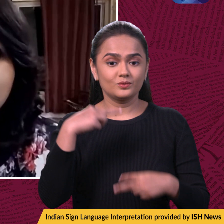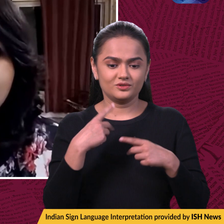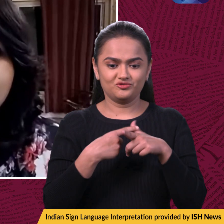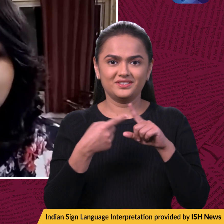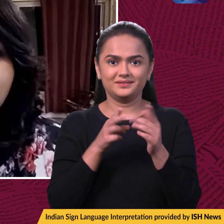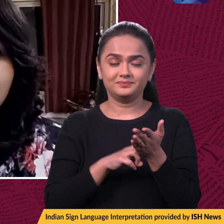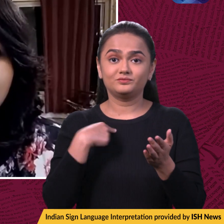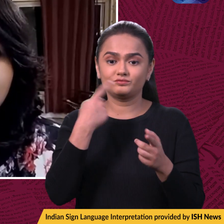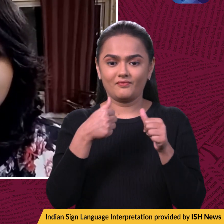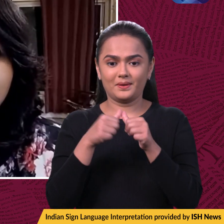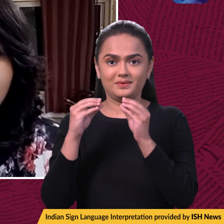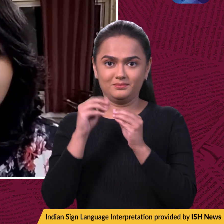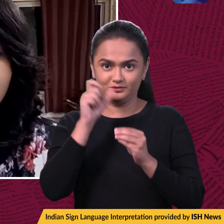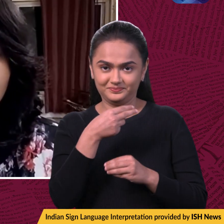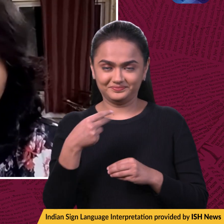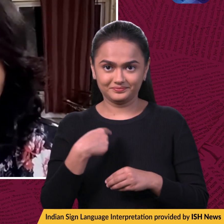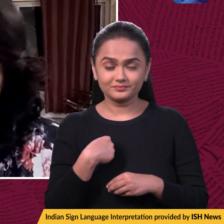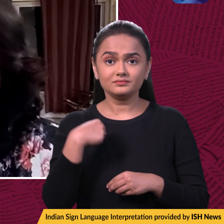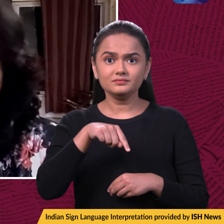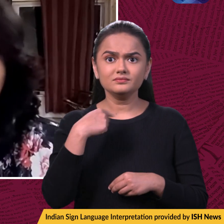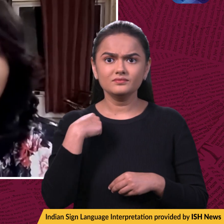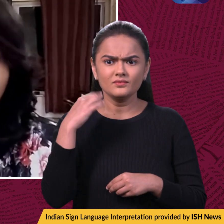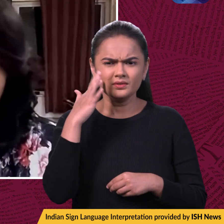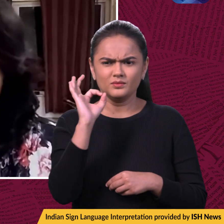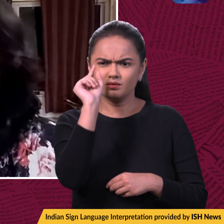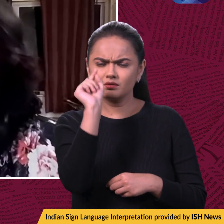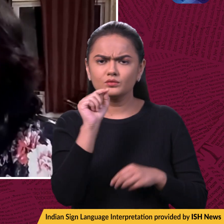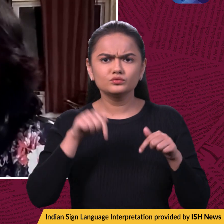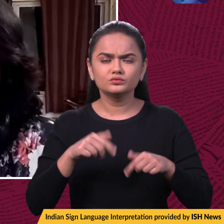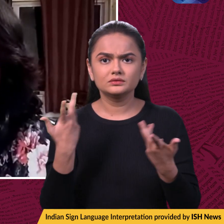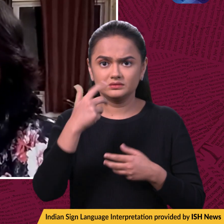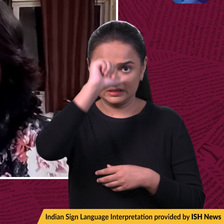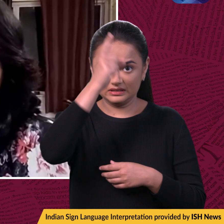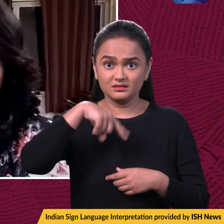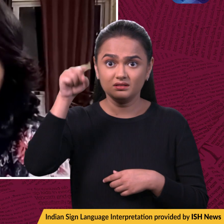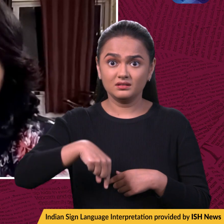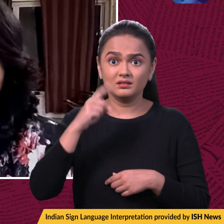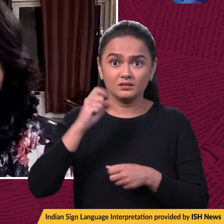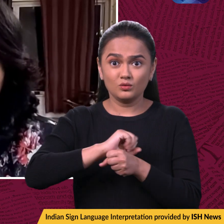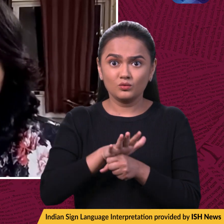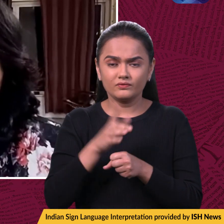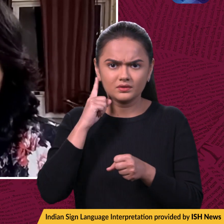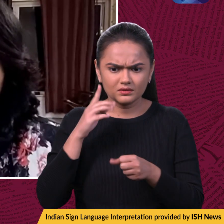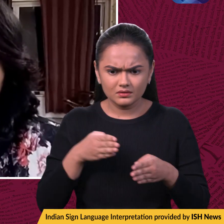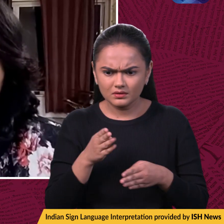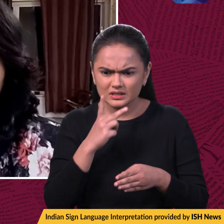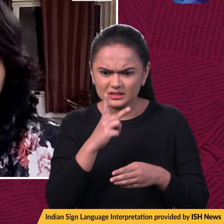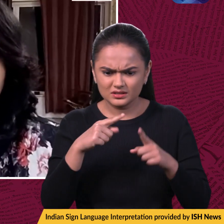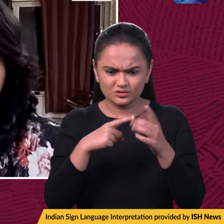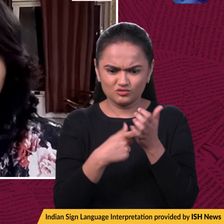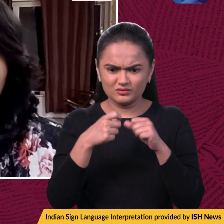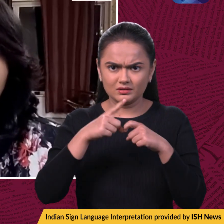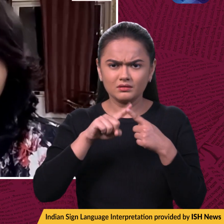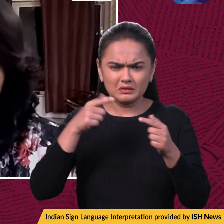Hi, you're watching Just the News. I'm Amita Balachandra. Our top headlines for today. India COVID tracker developed by